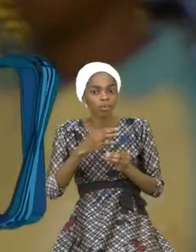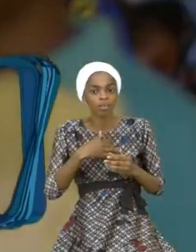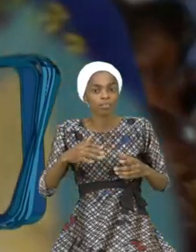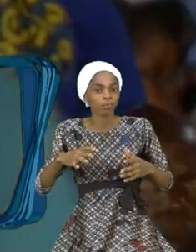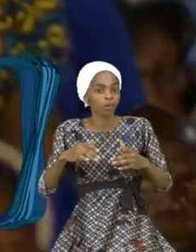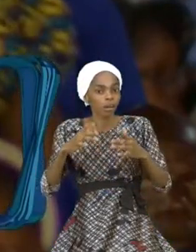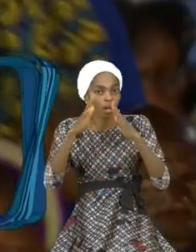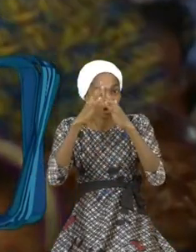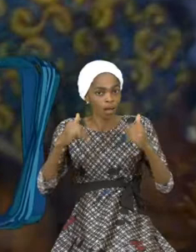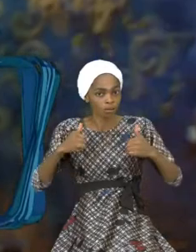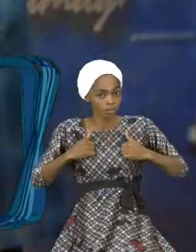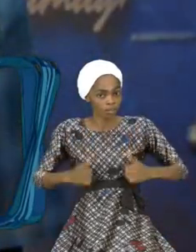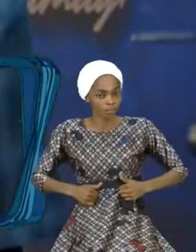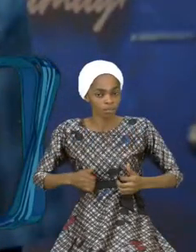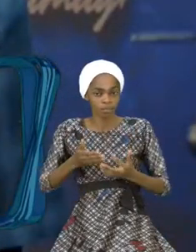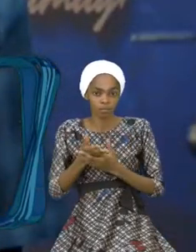sms